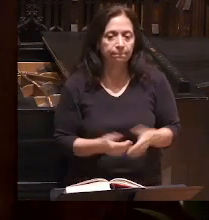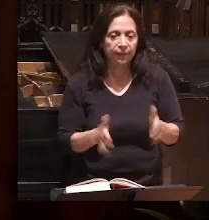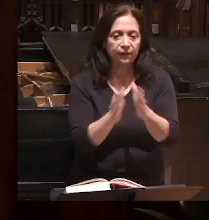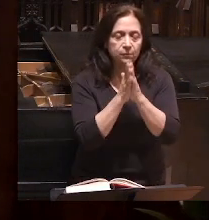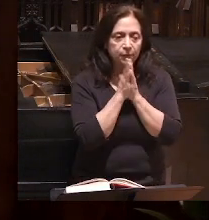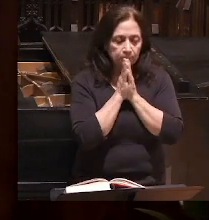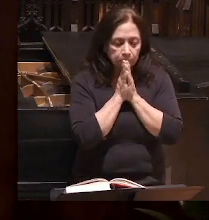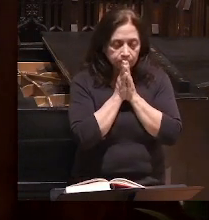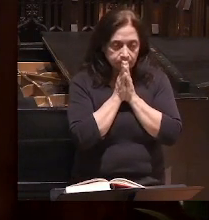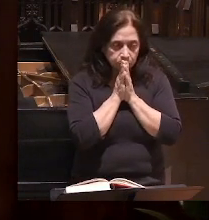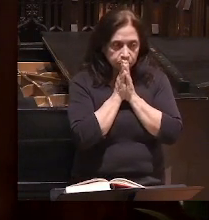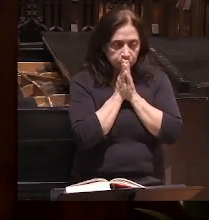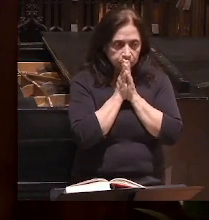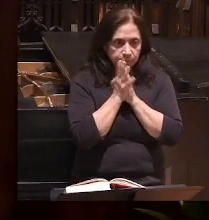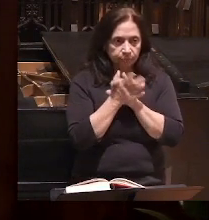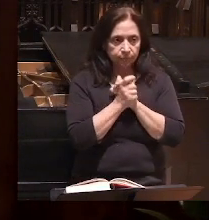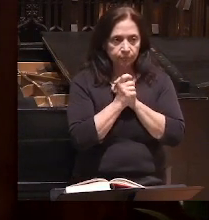pray.